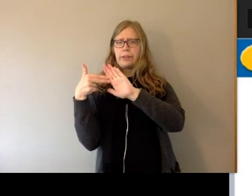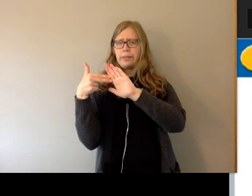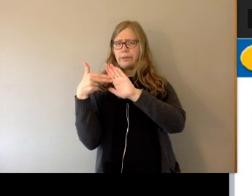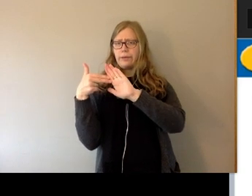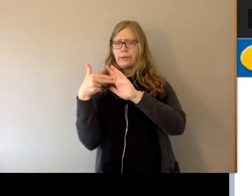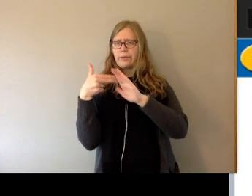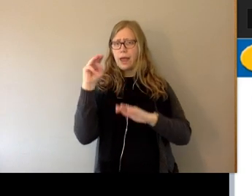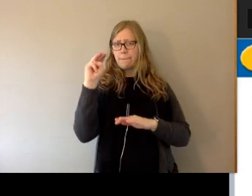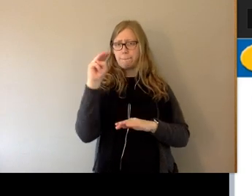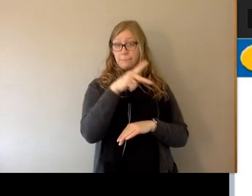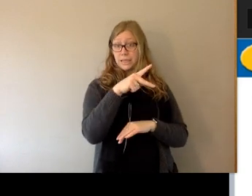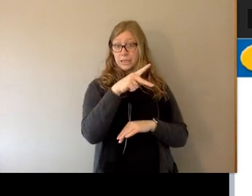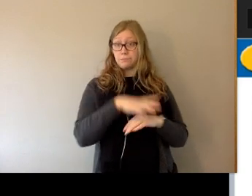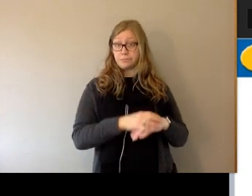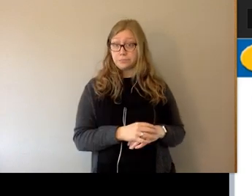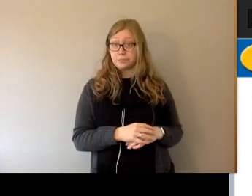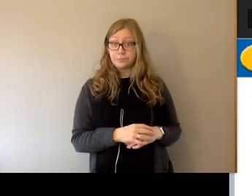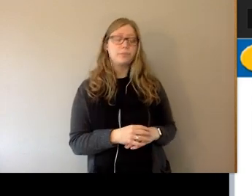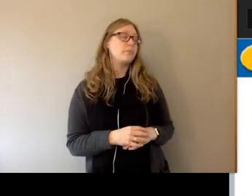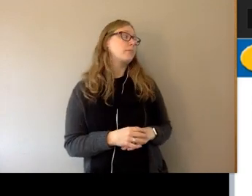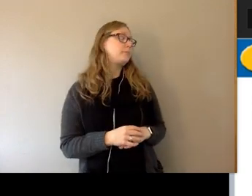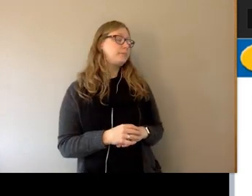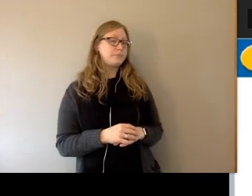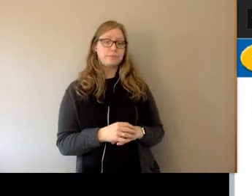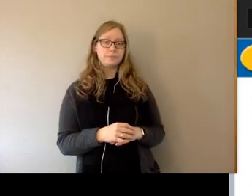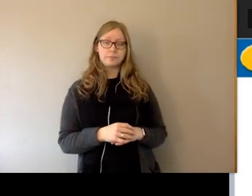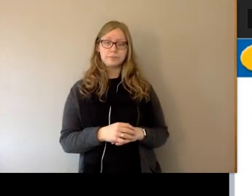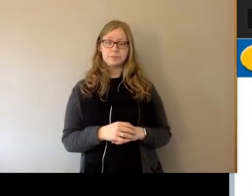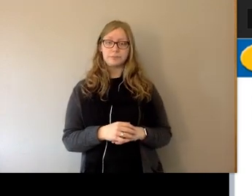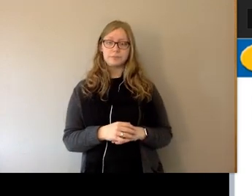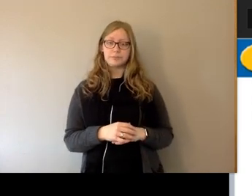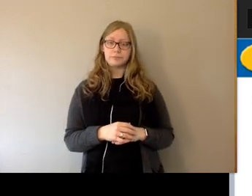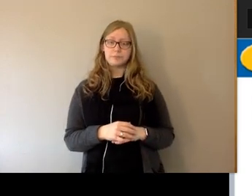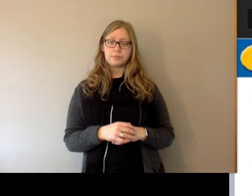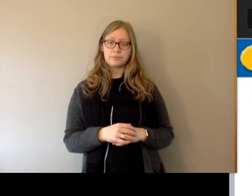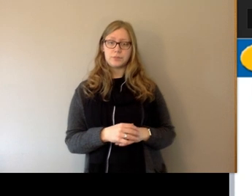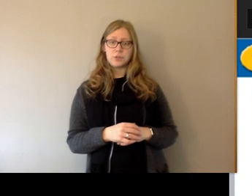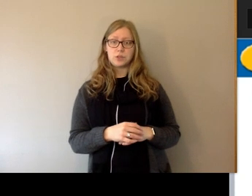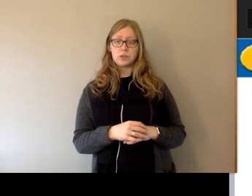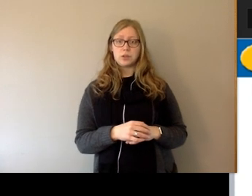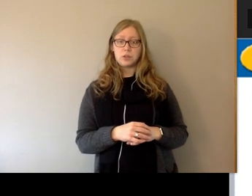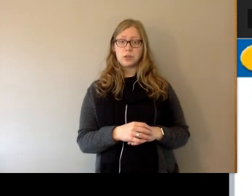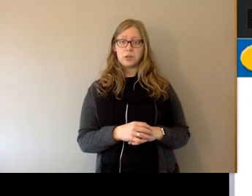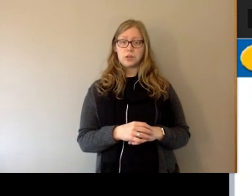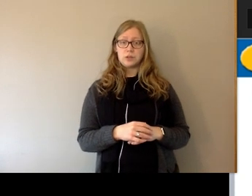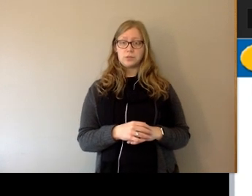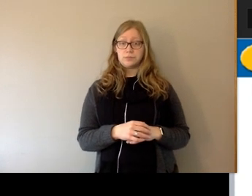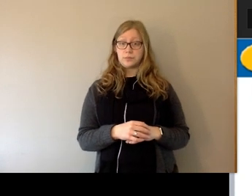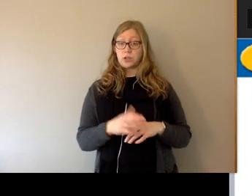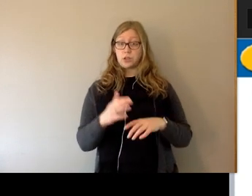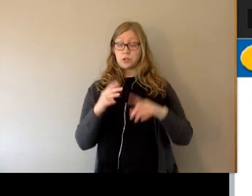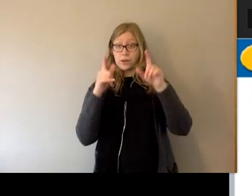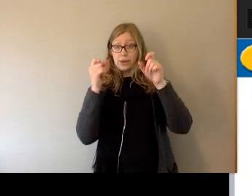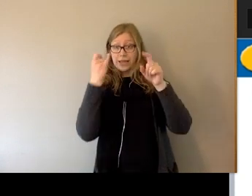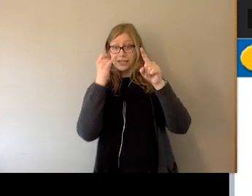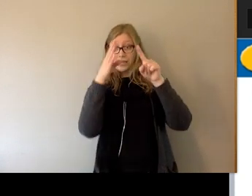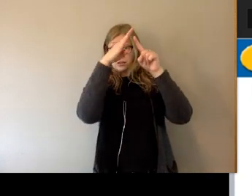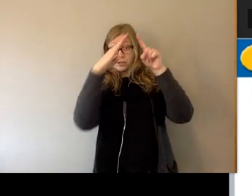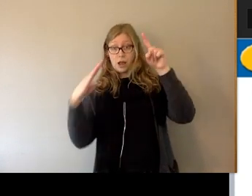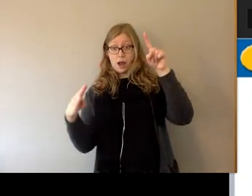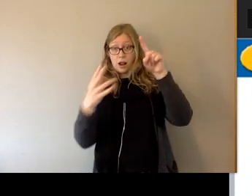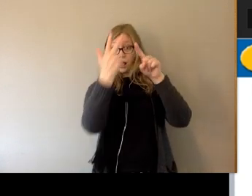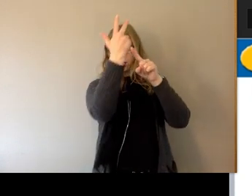crosses. So I've got this length from M to Y is 3, the length from M to X is 4,